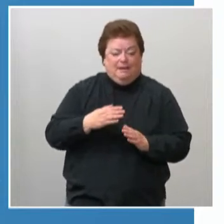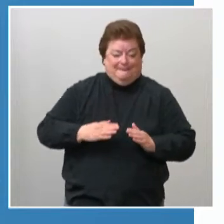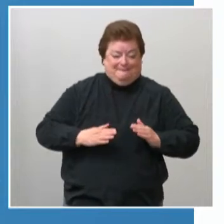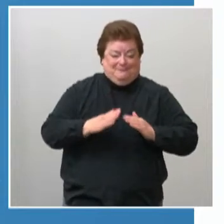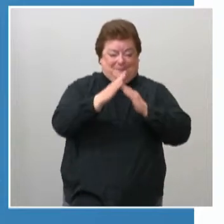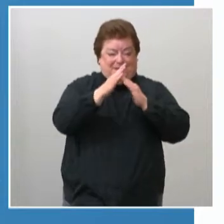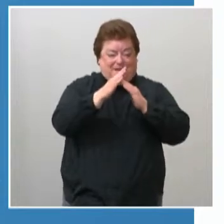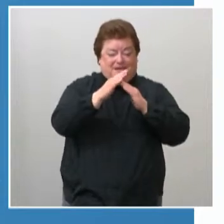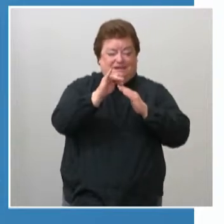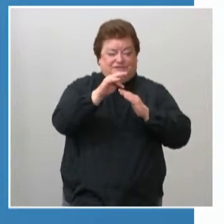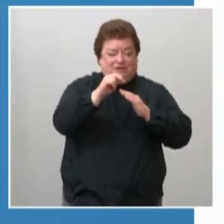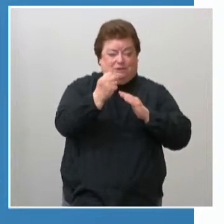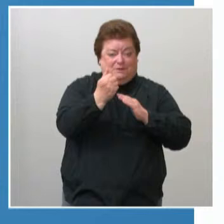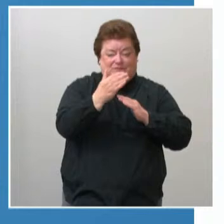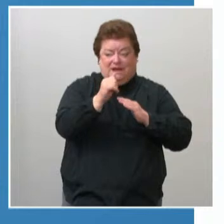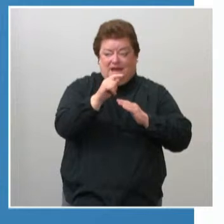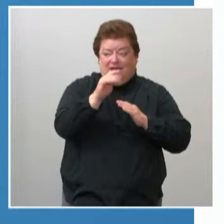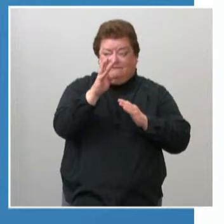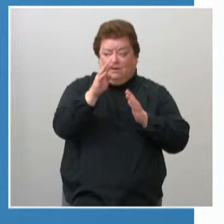15th at